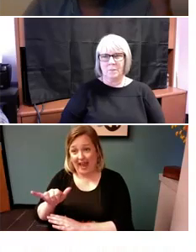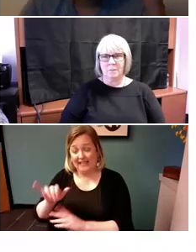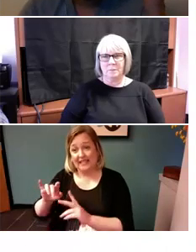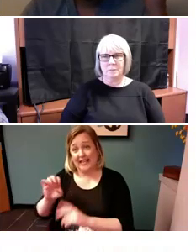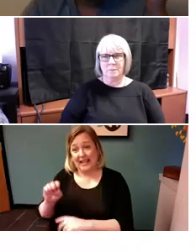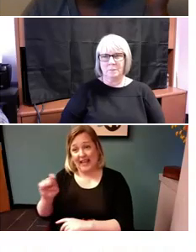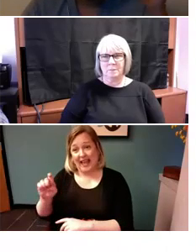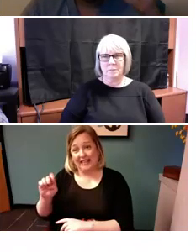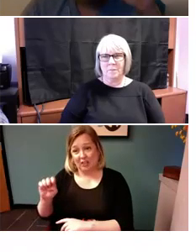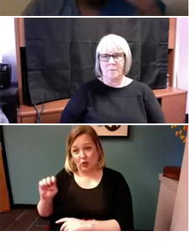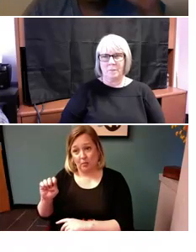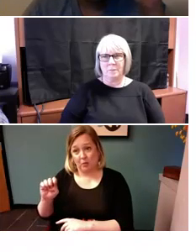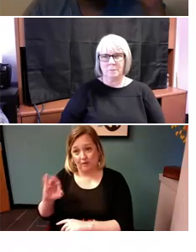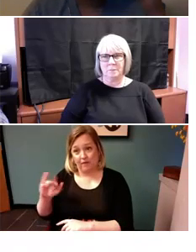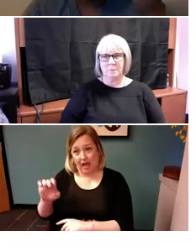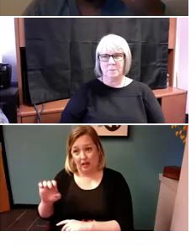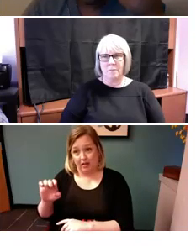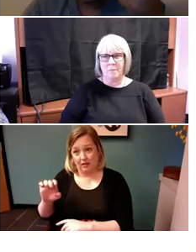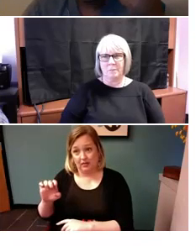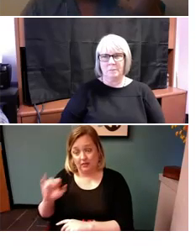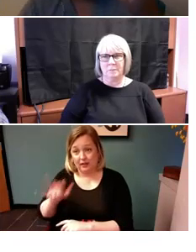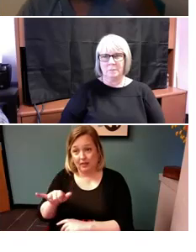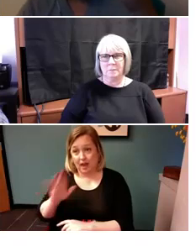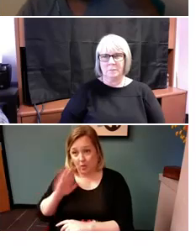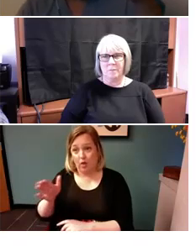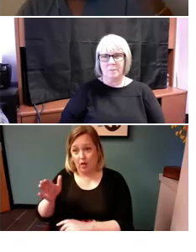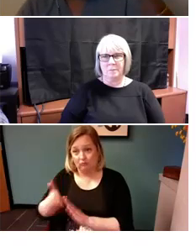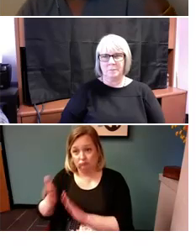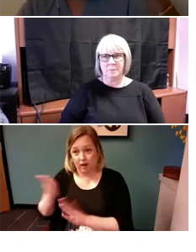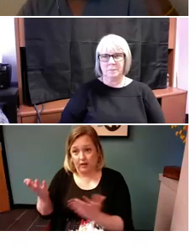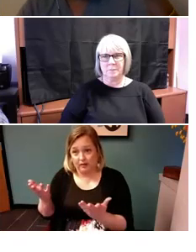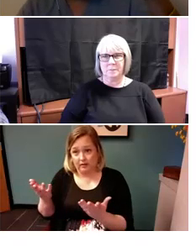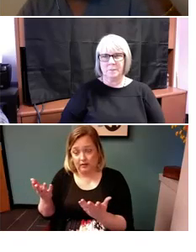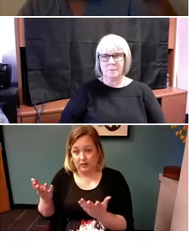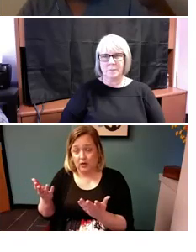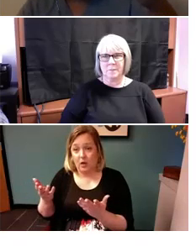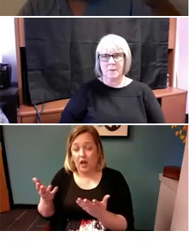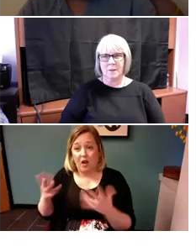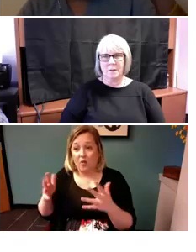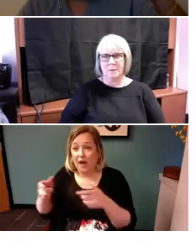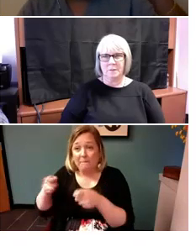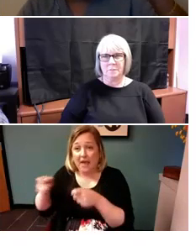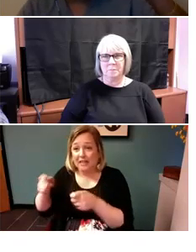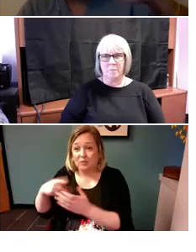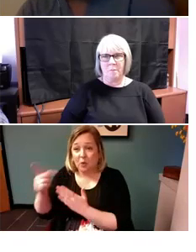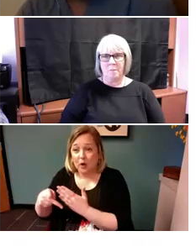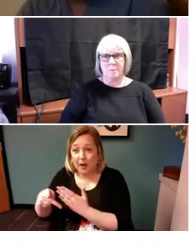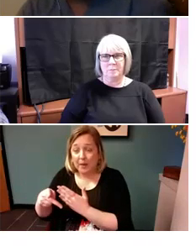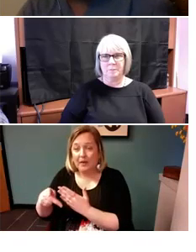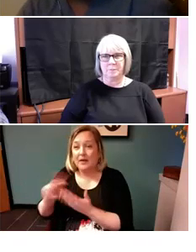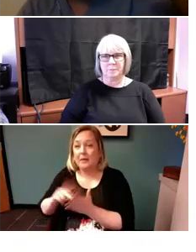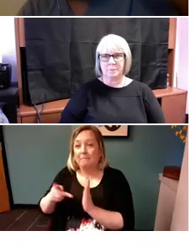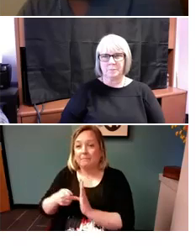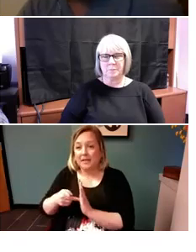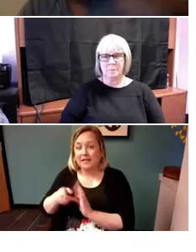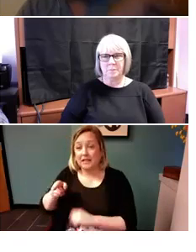it, right? So a managed program is essentially a program that manages the